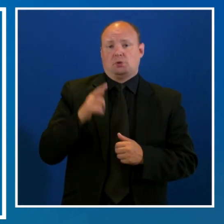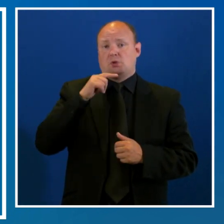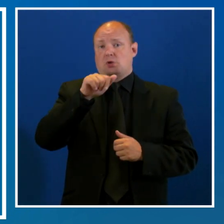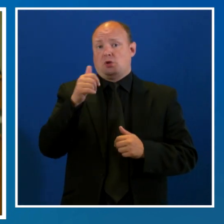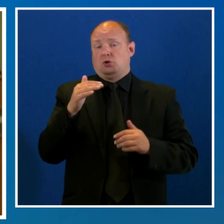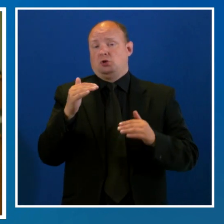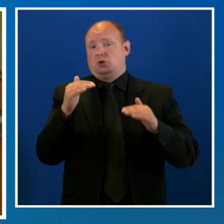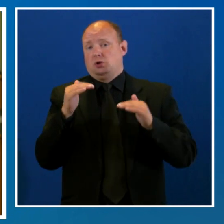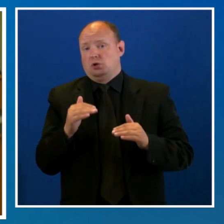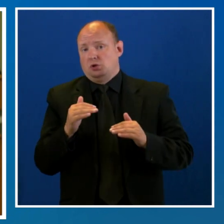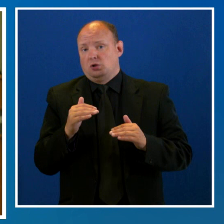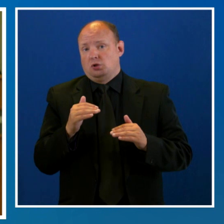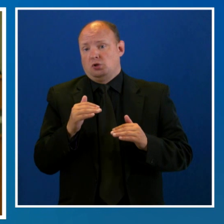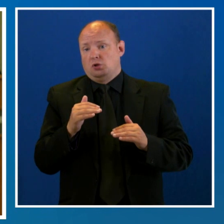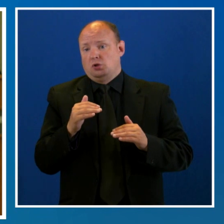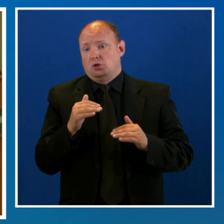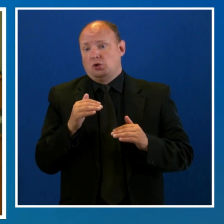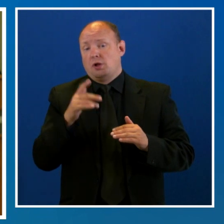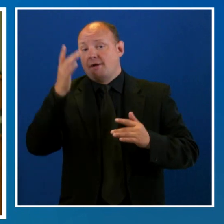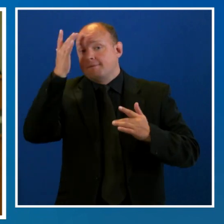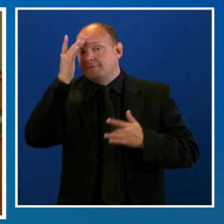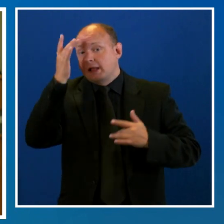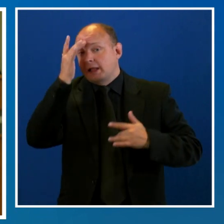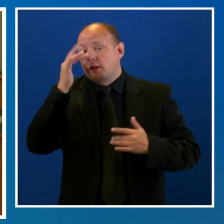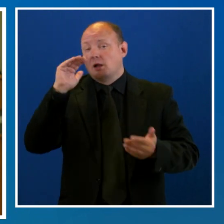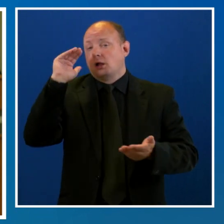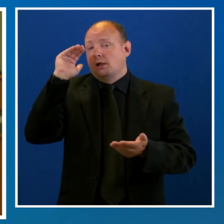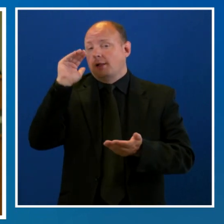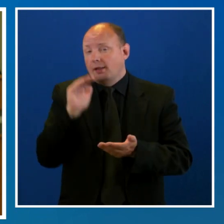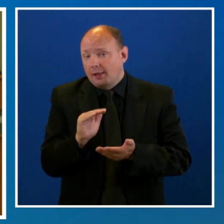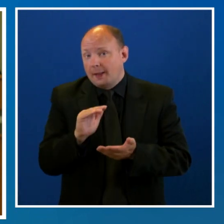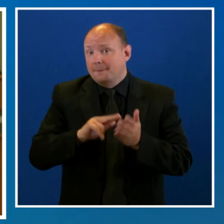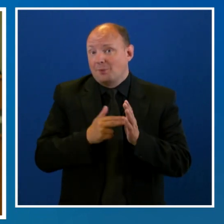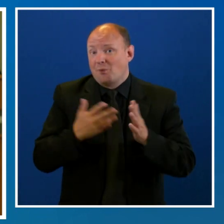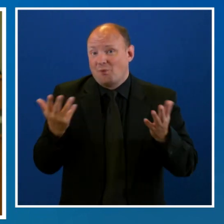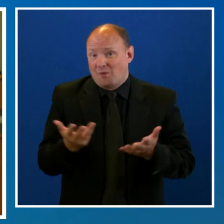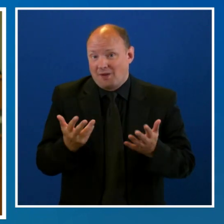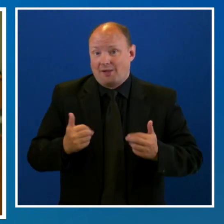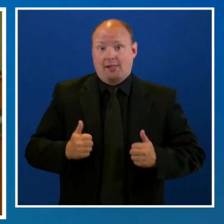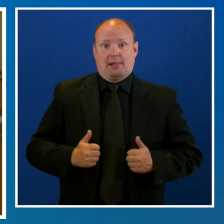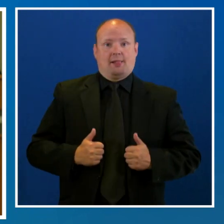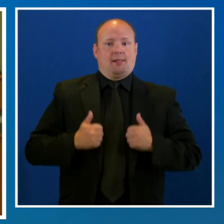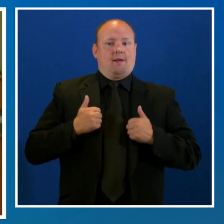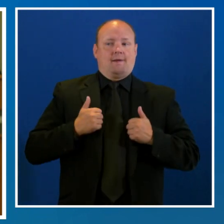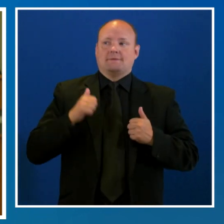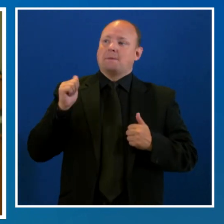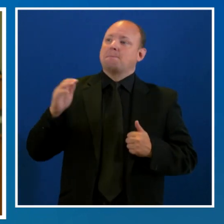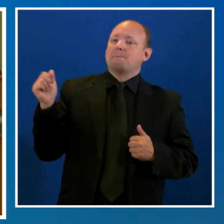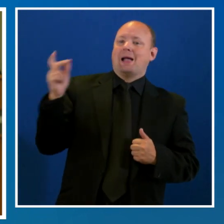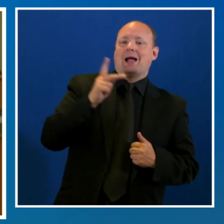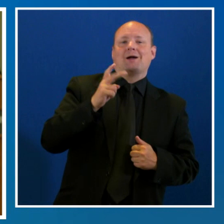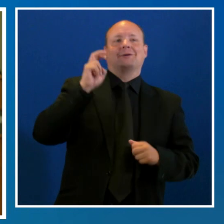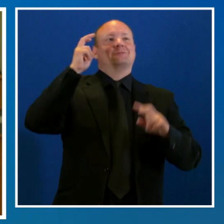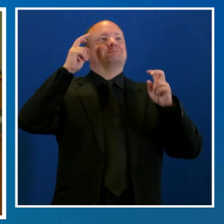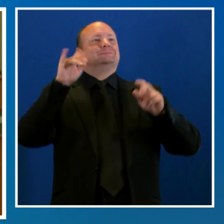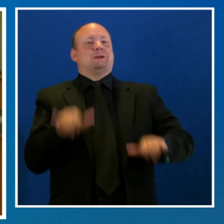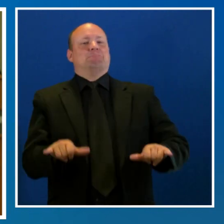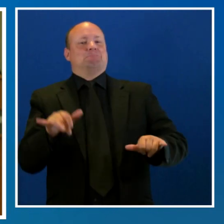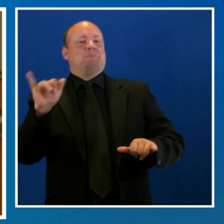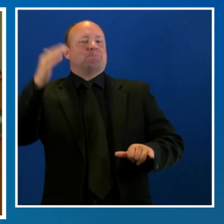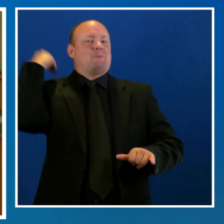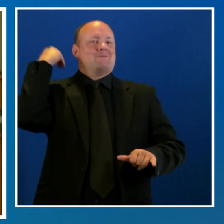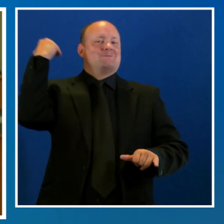The reduction of virus cases has enabled life to return to some normalcy. Here at the City